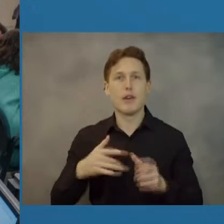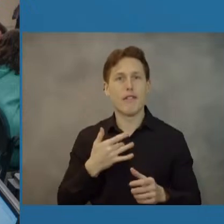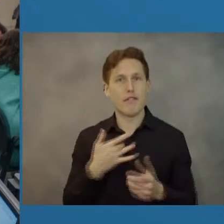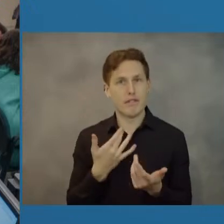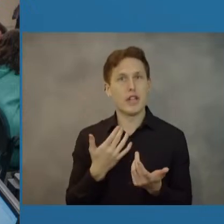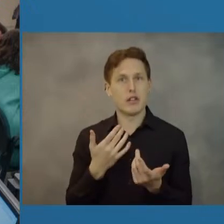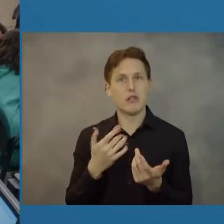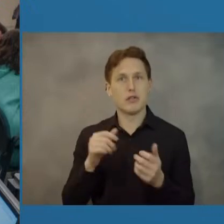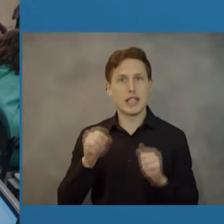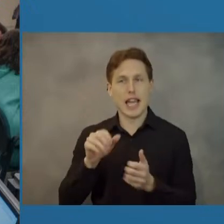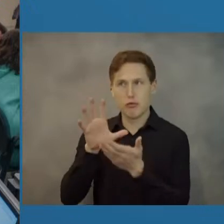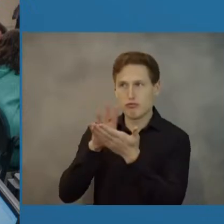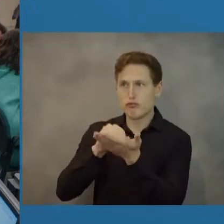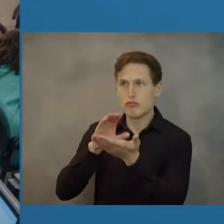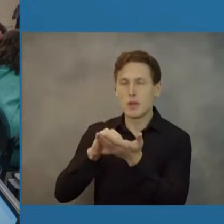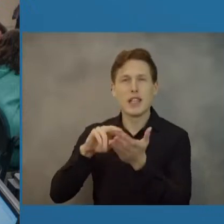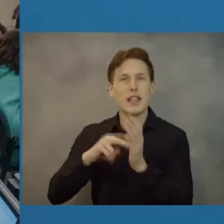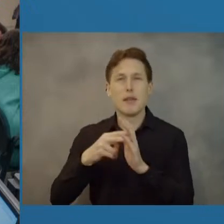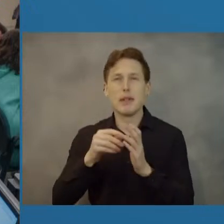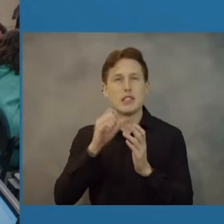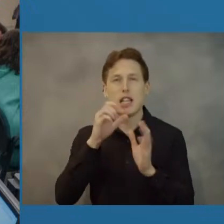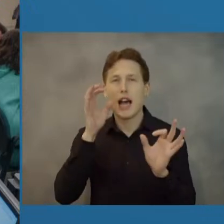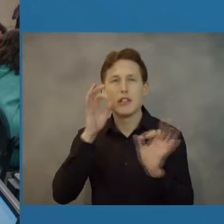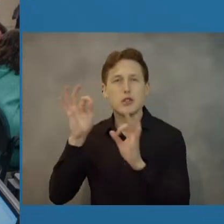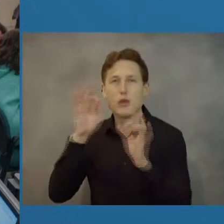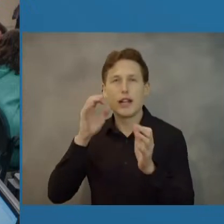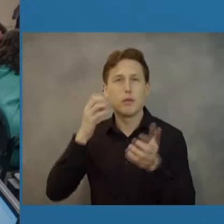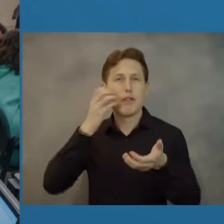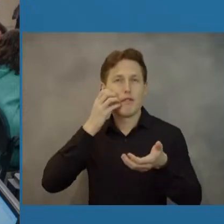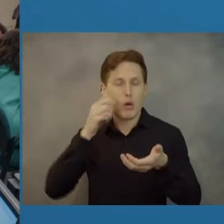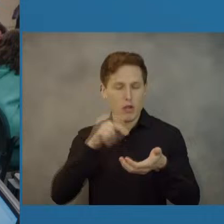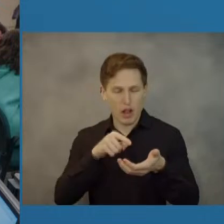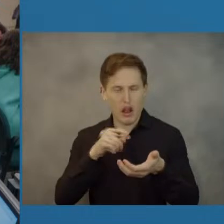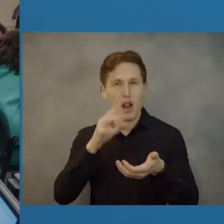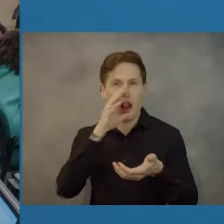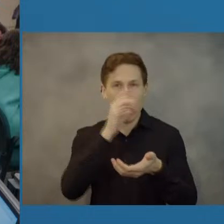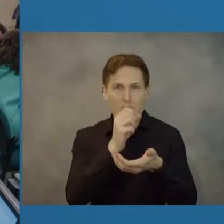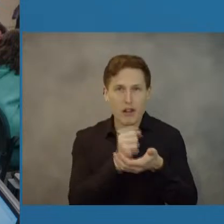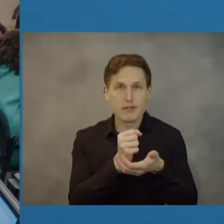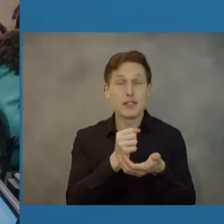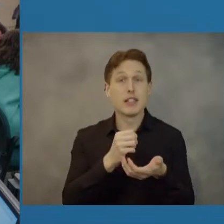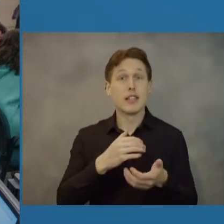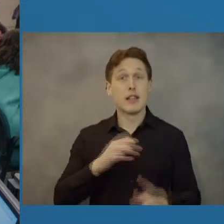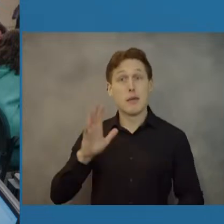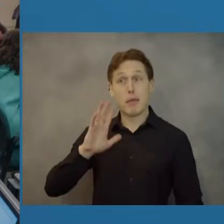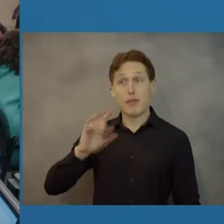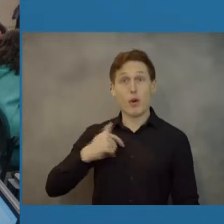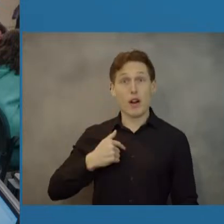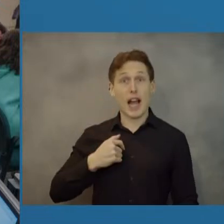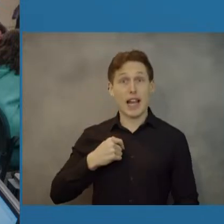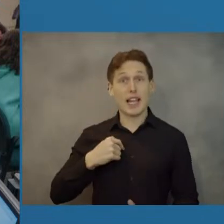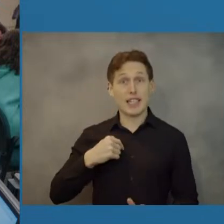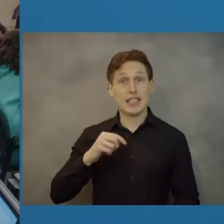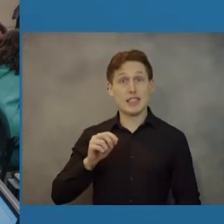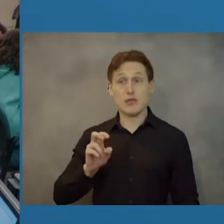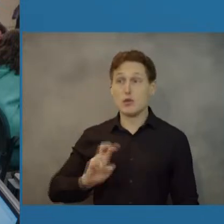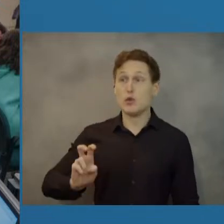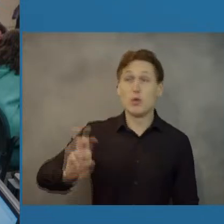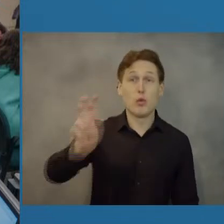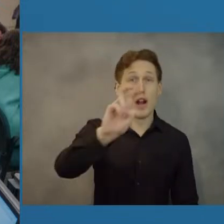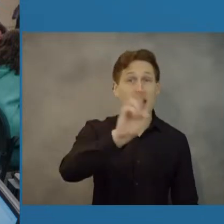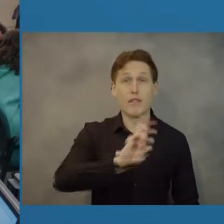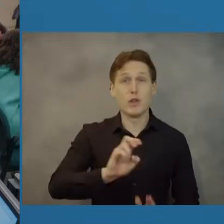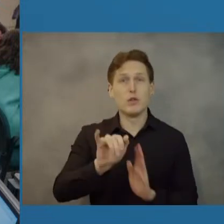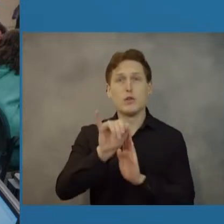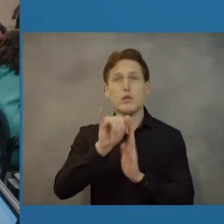the digital distractions that steal our kids' attention. During my statewide tour last year, I heard the same message everywhere I